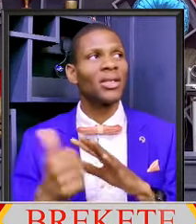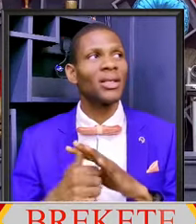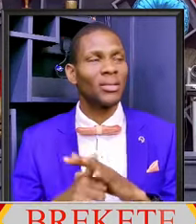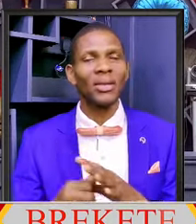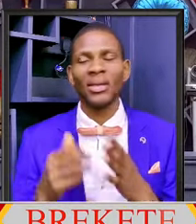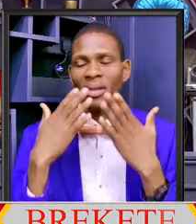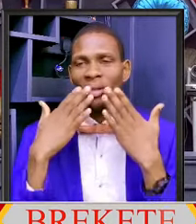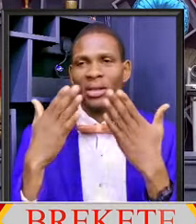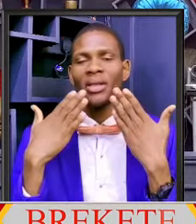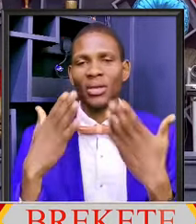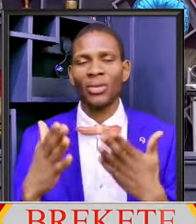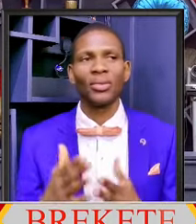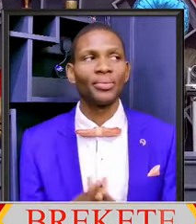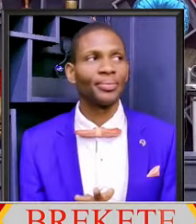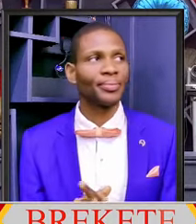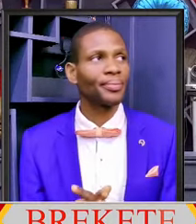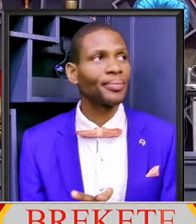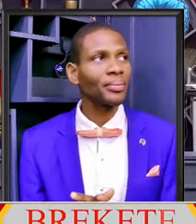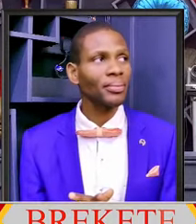Thank you.